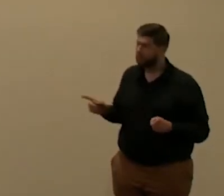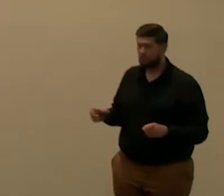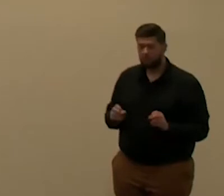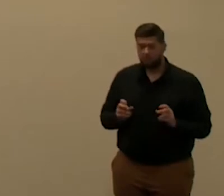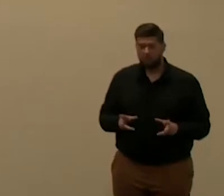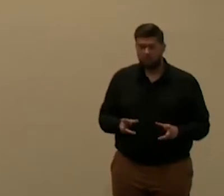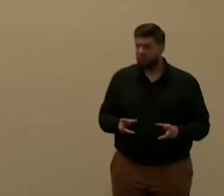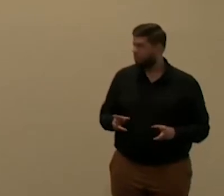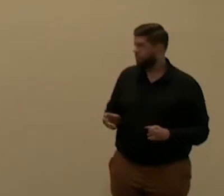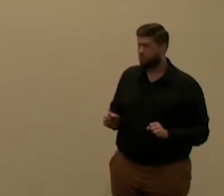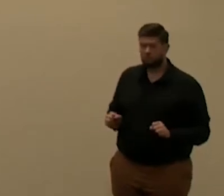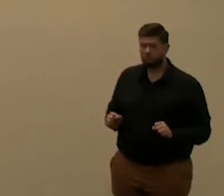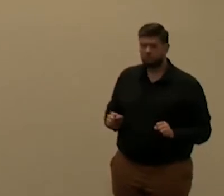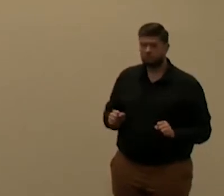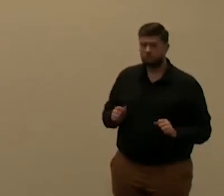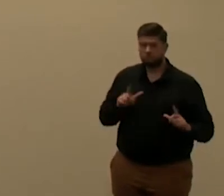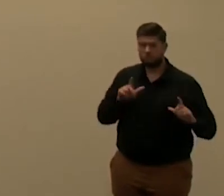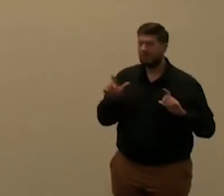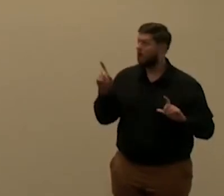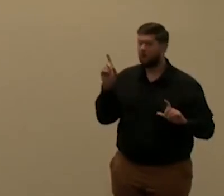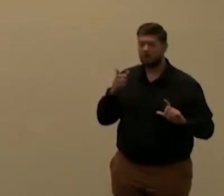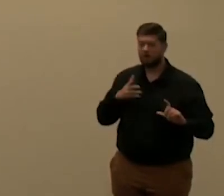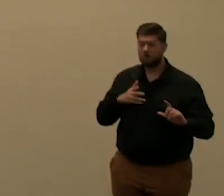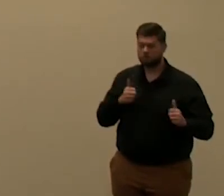Oh, sorry. Yeah. People want to take a picture.